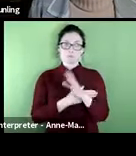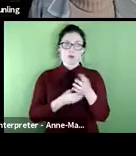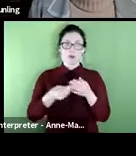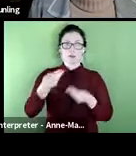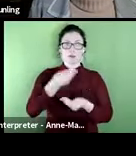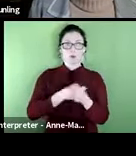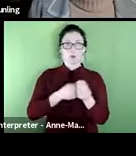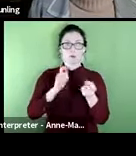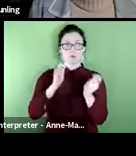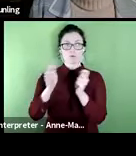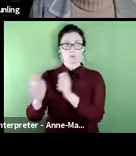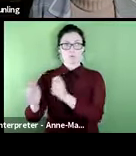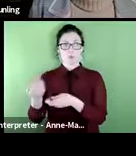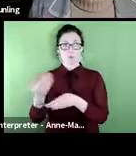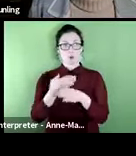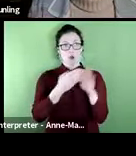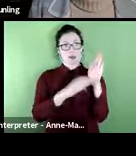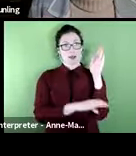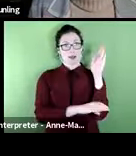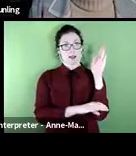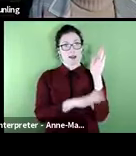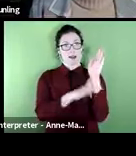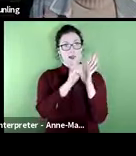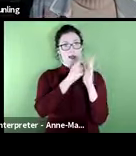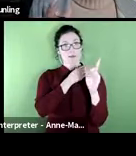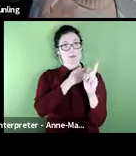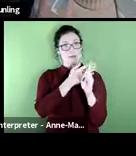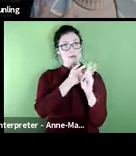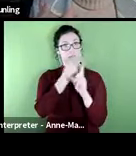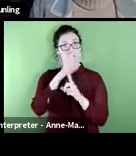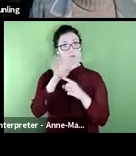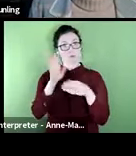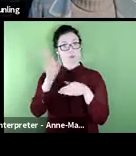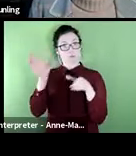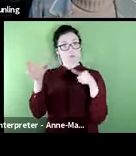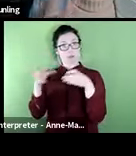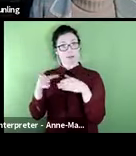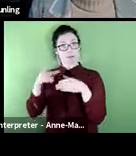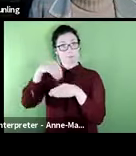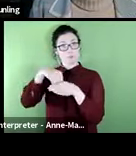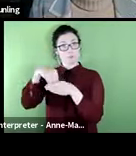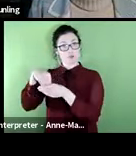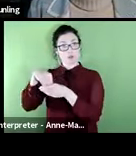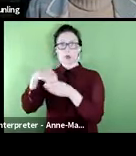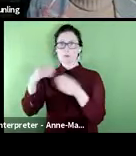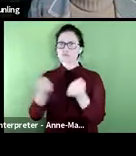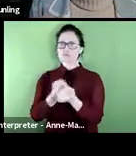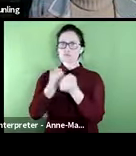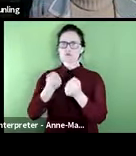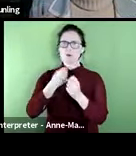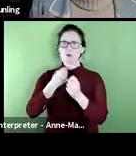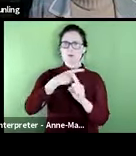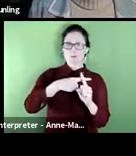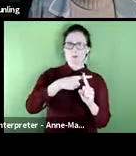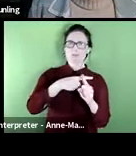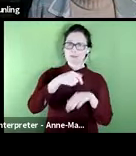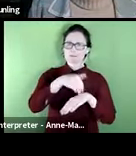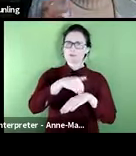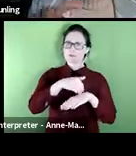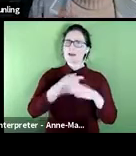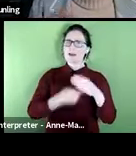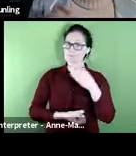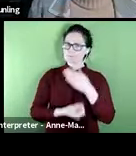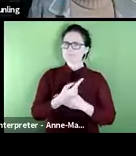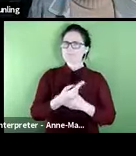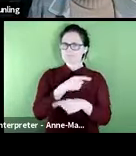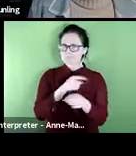working class background and the party membership had a strong positive effect.